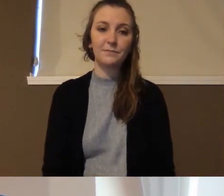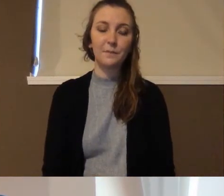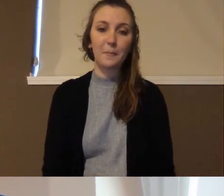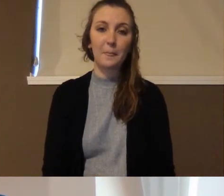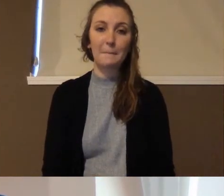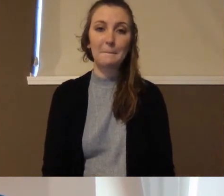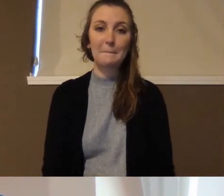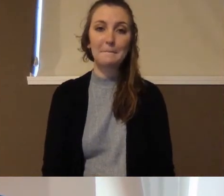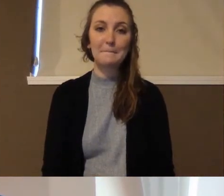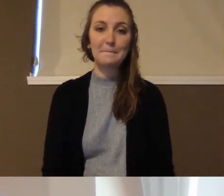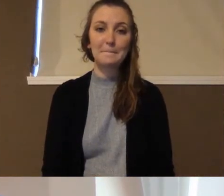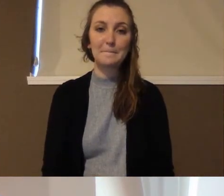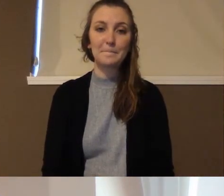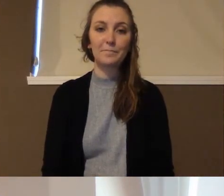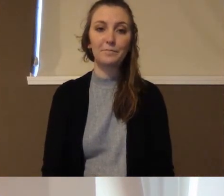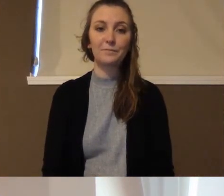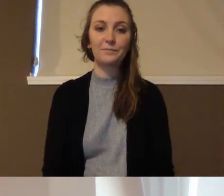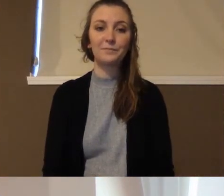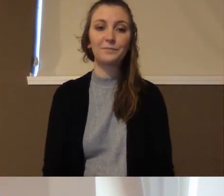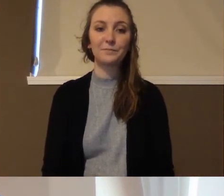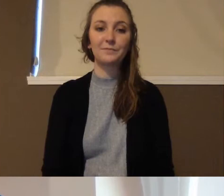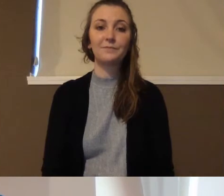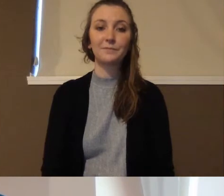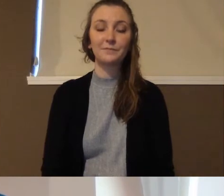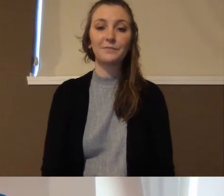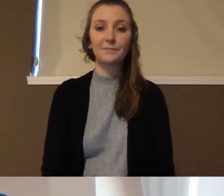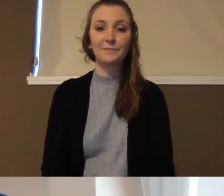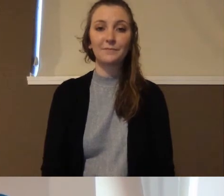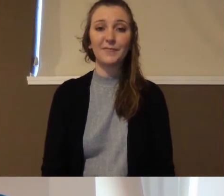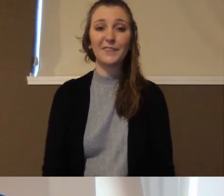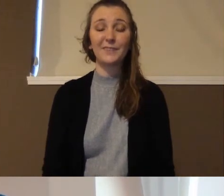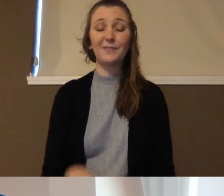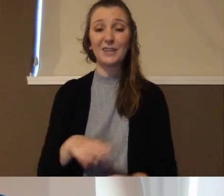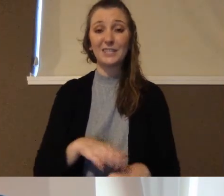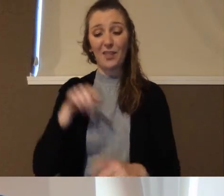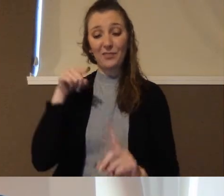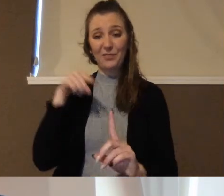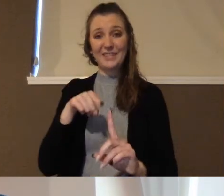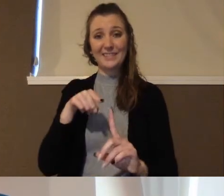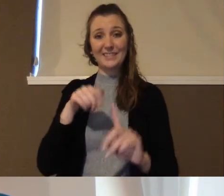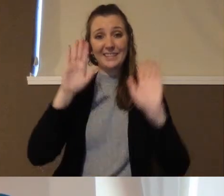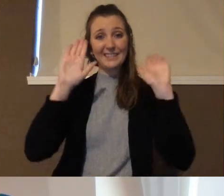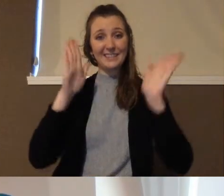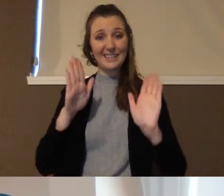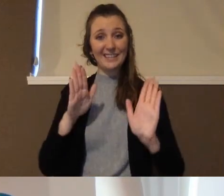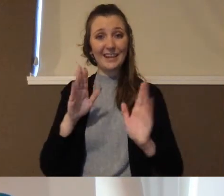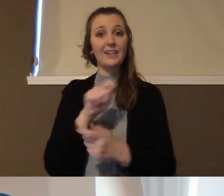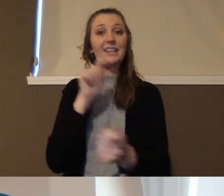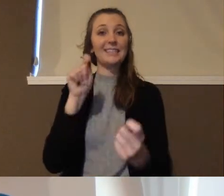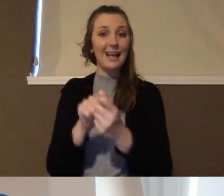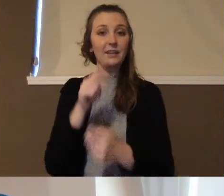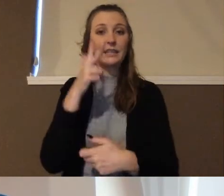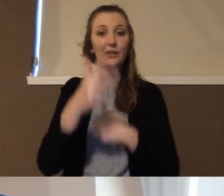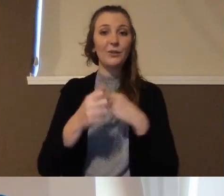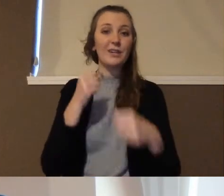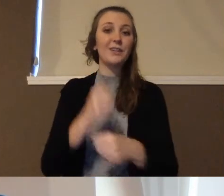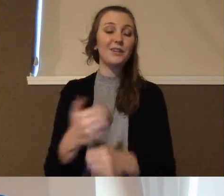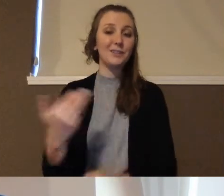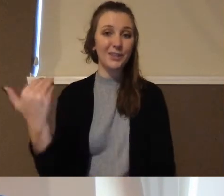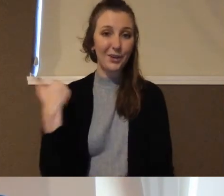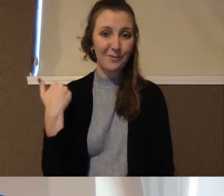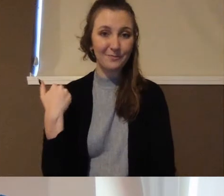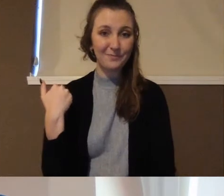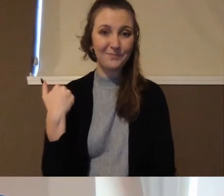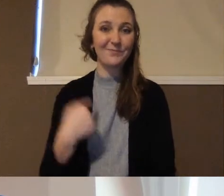It was on this Sunday, exactly 3 years ago, that I began serving you as